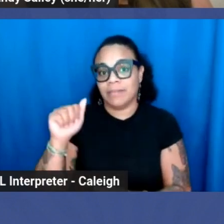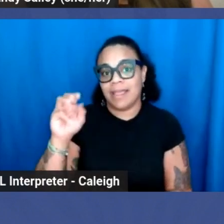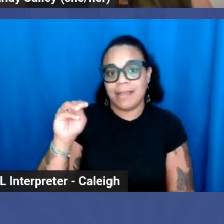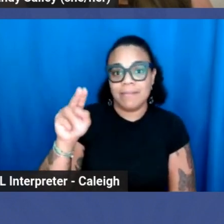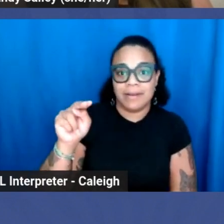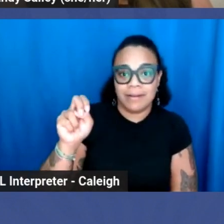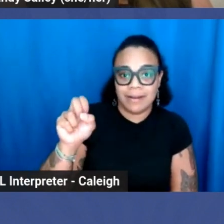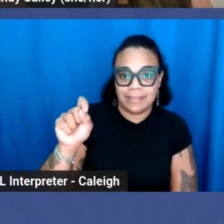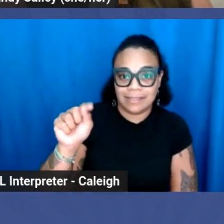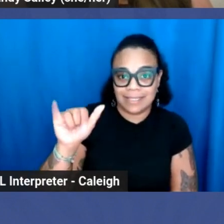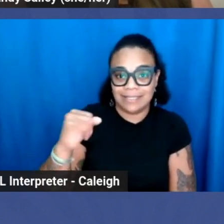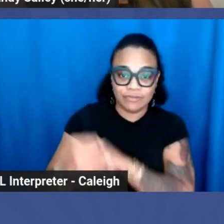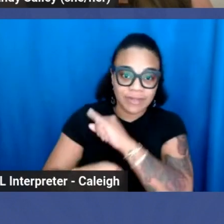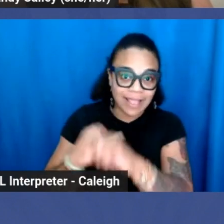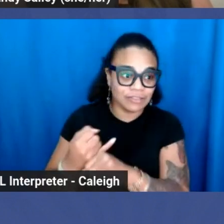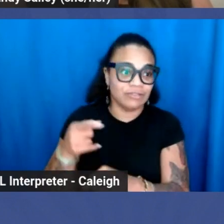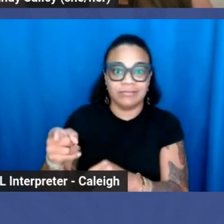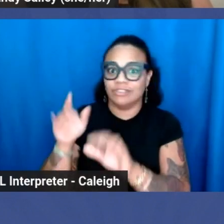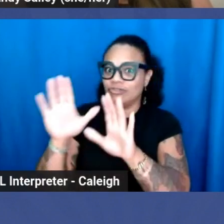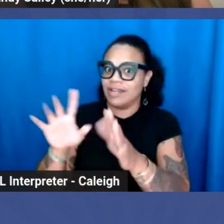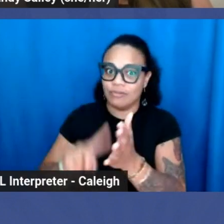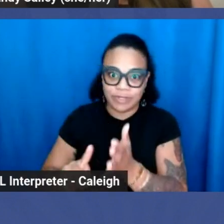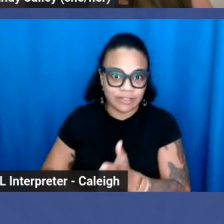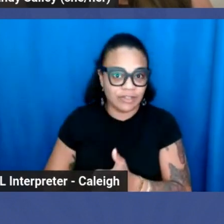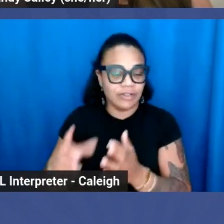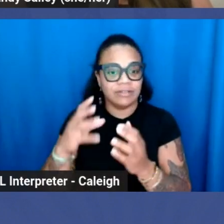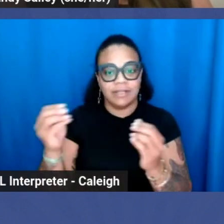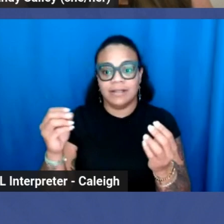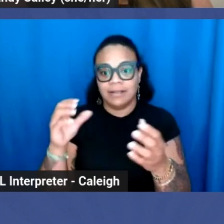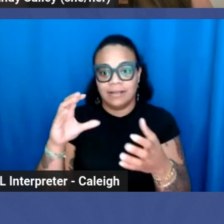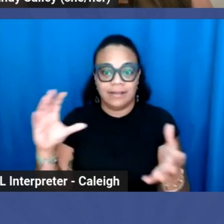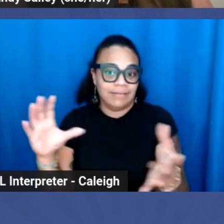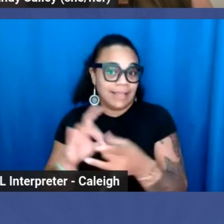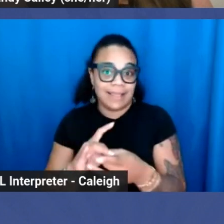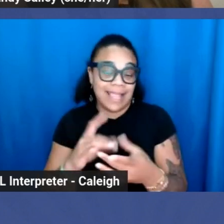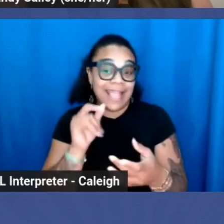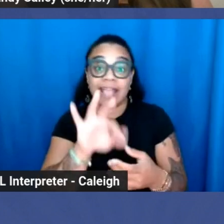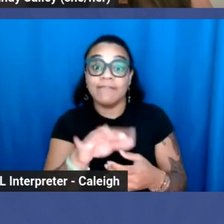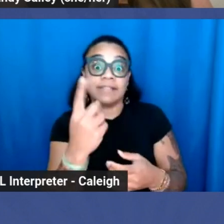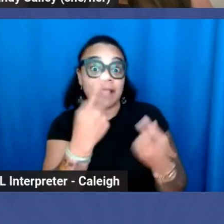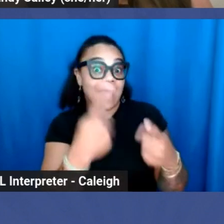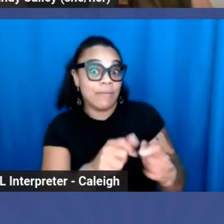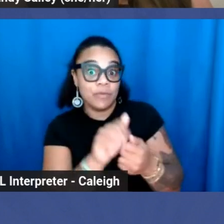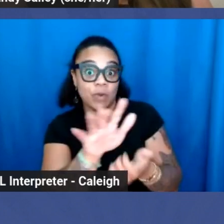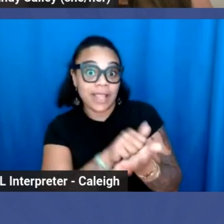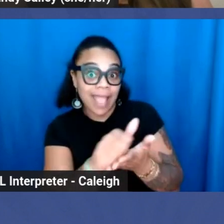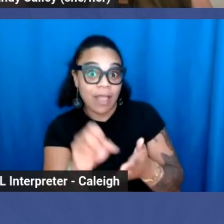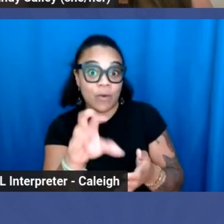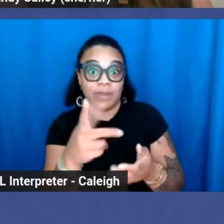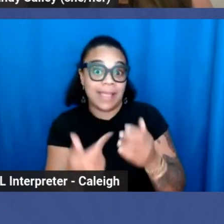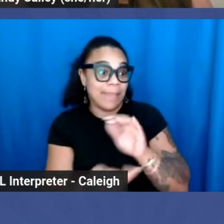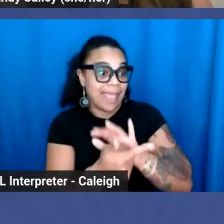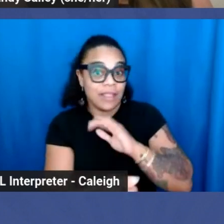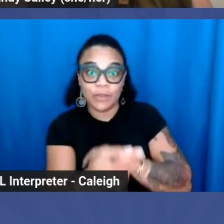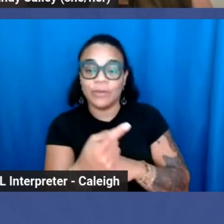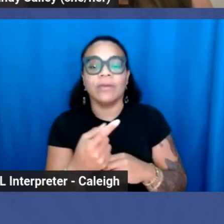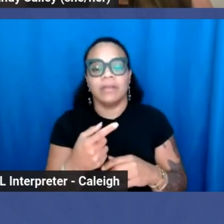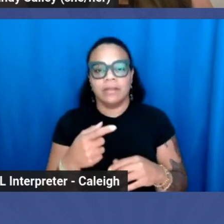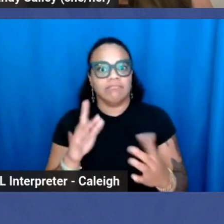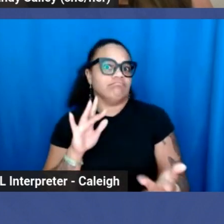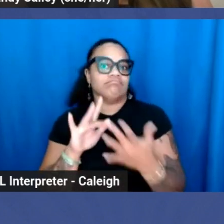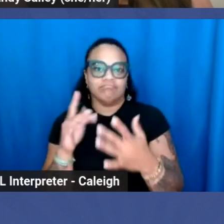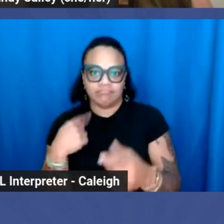and also are very great at connecting you if your account for any reason is taken down or you feel shadow banning. So, and also please reach